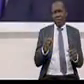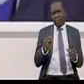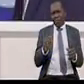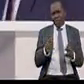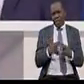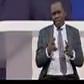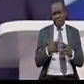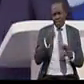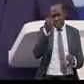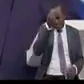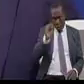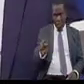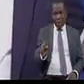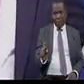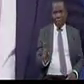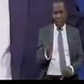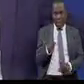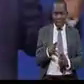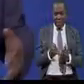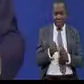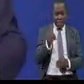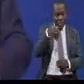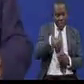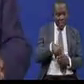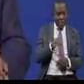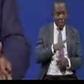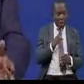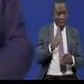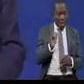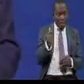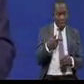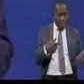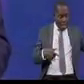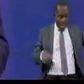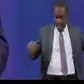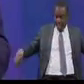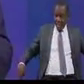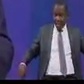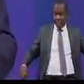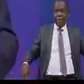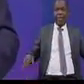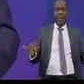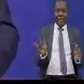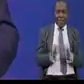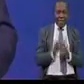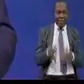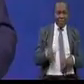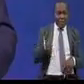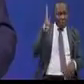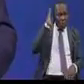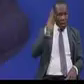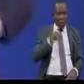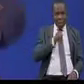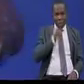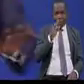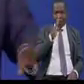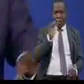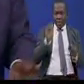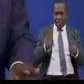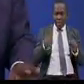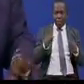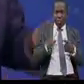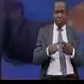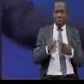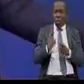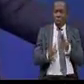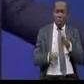so heavy you cannot even carry, you cannot even walk, you cannot even stand with all those things of Satan in